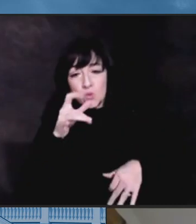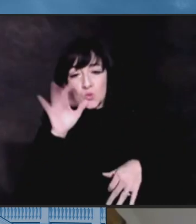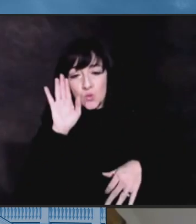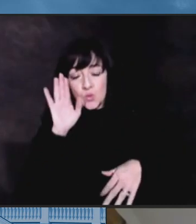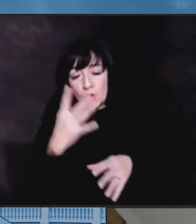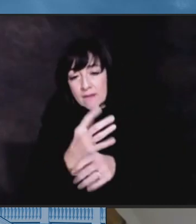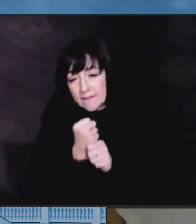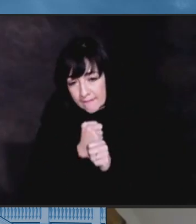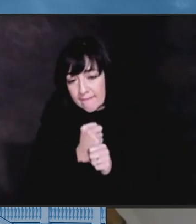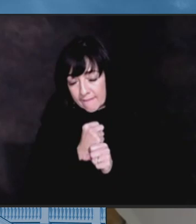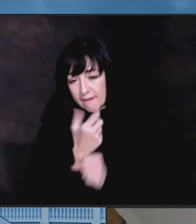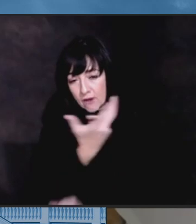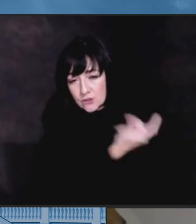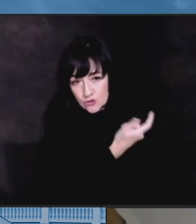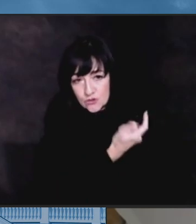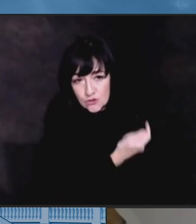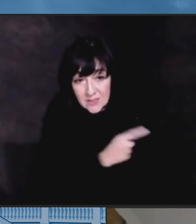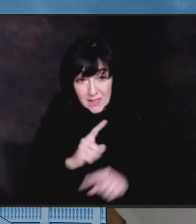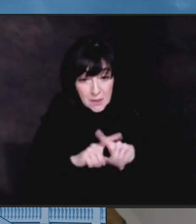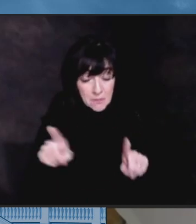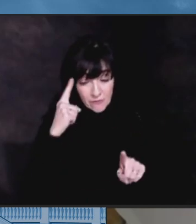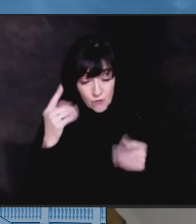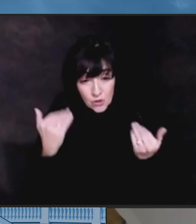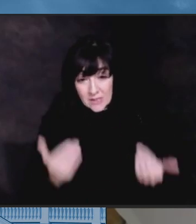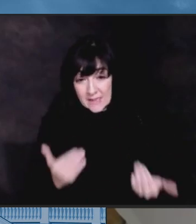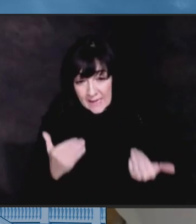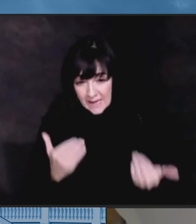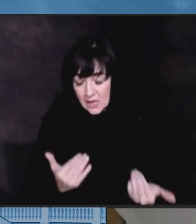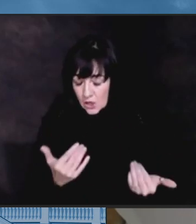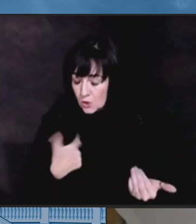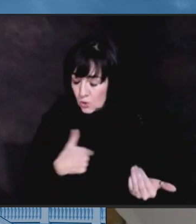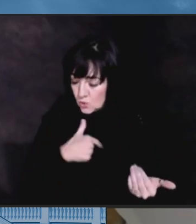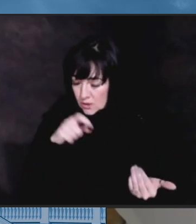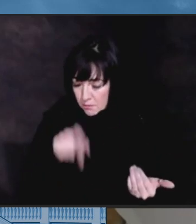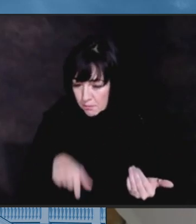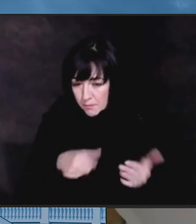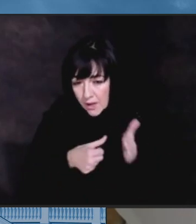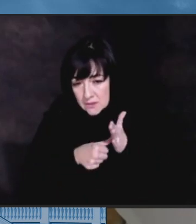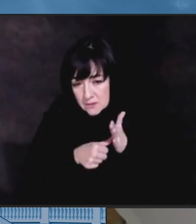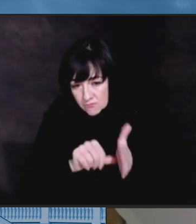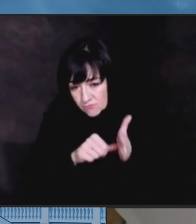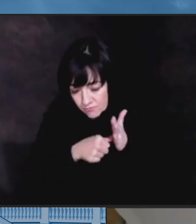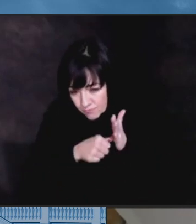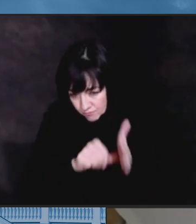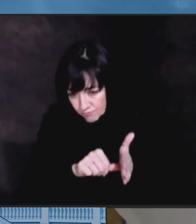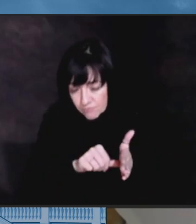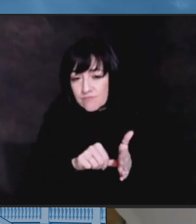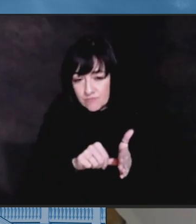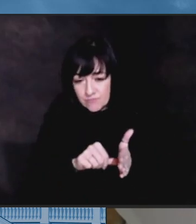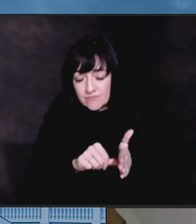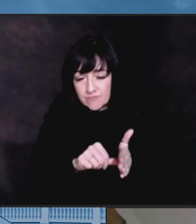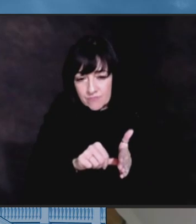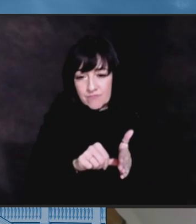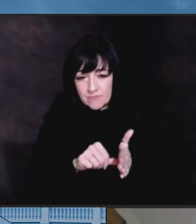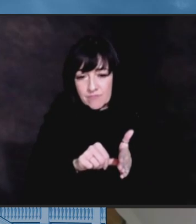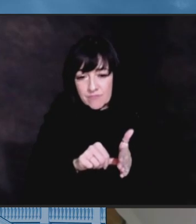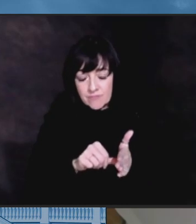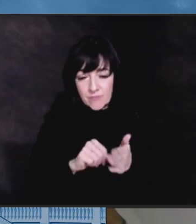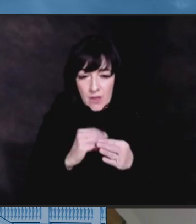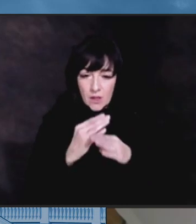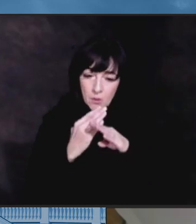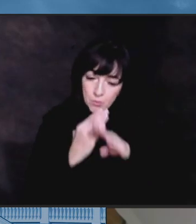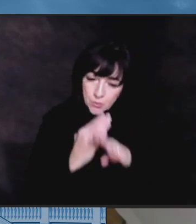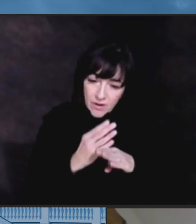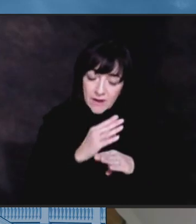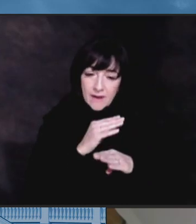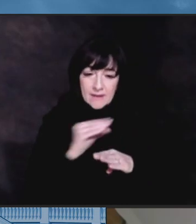need to lean into the effort to prevent the spread given the prevalence of COVID-19 in the state of Delaware. Again,